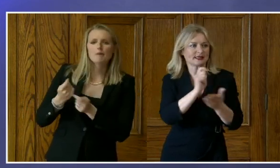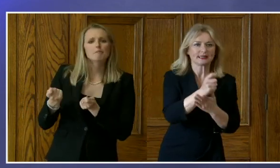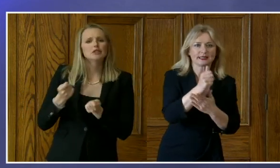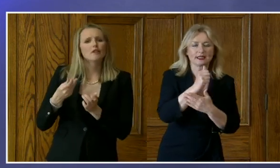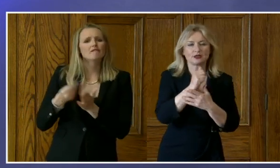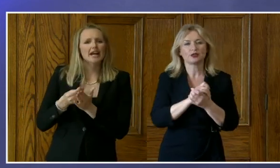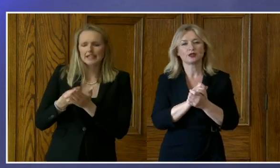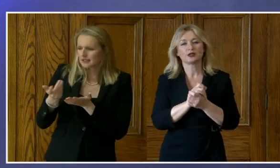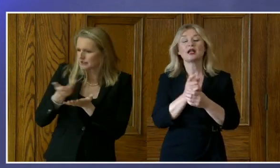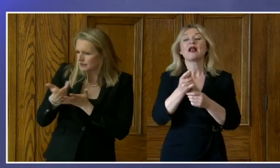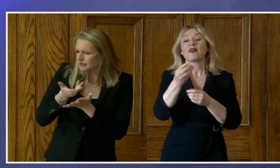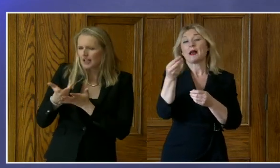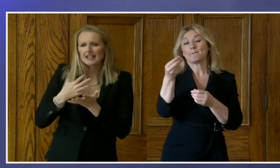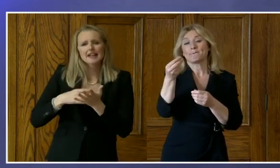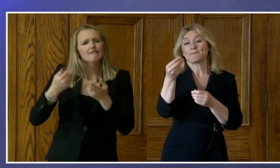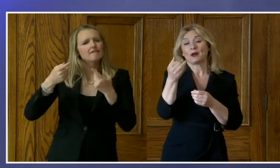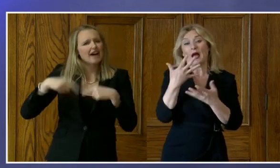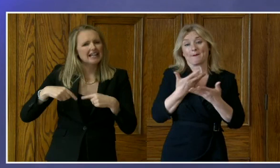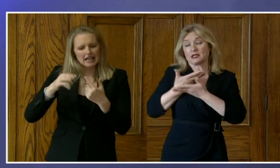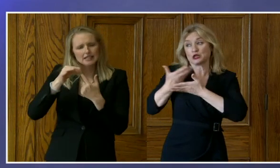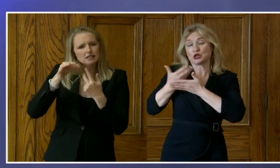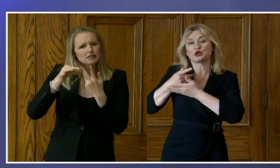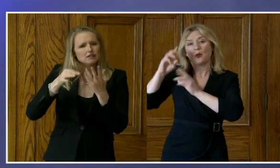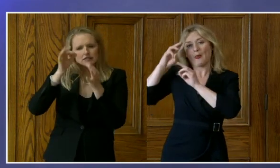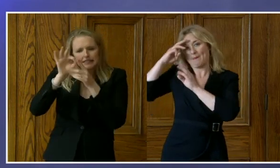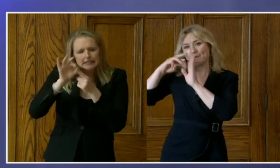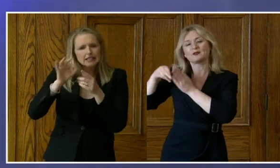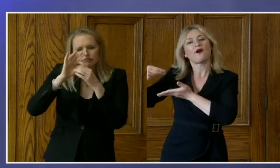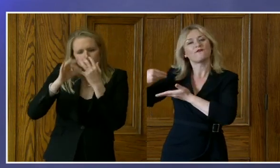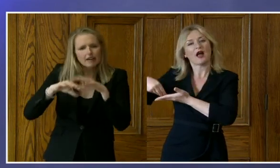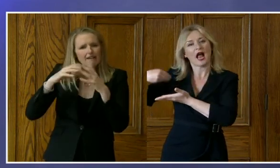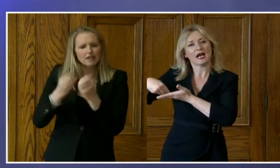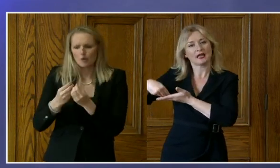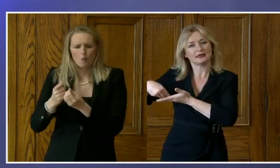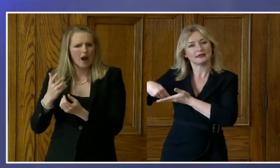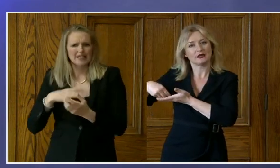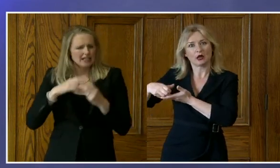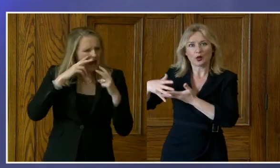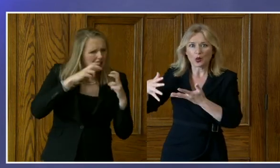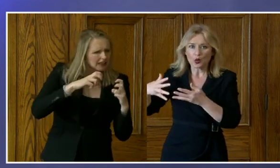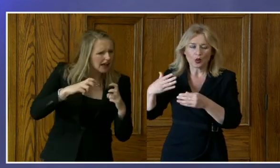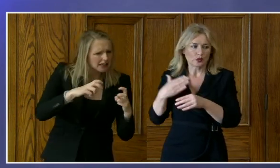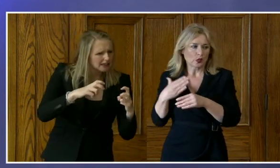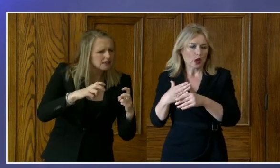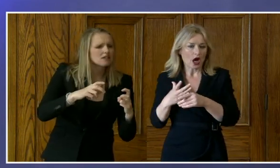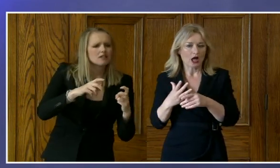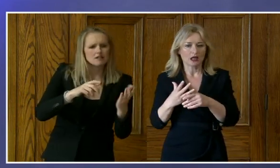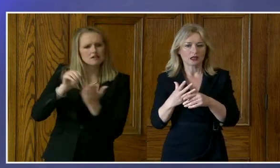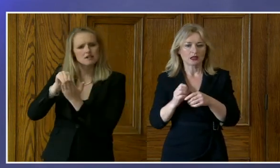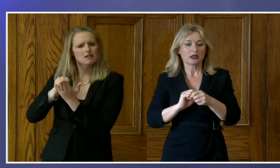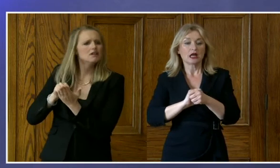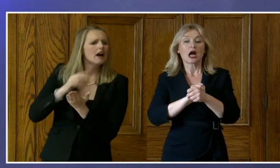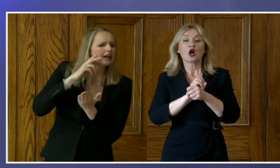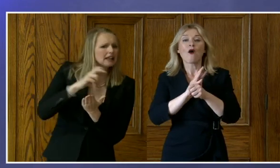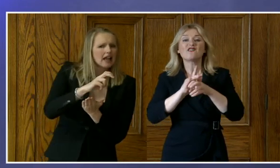just finalising that. It's a huge piece of work, obviously, to analyse the impact the COVID-19 is having on local